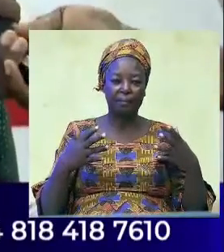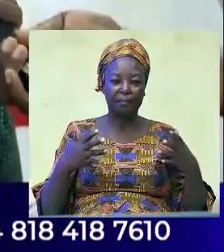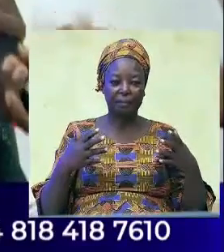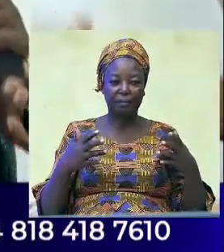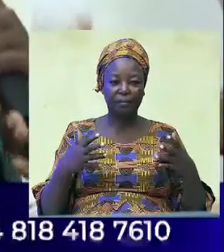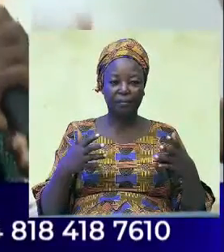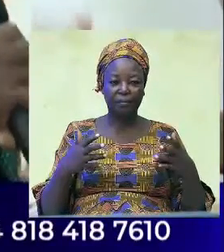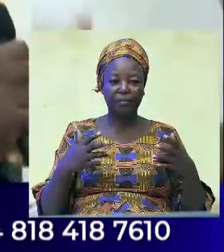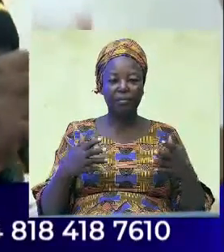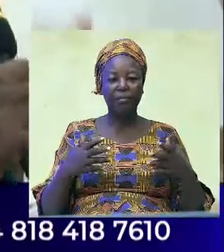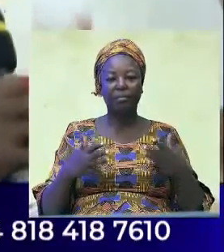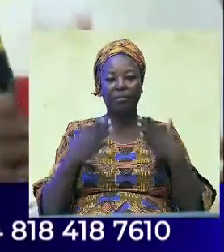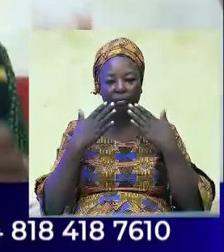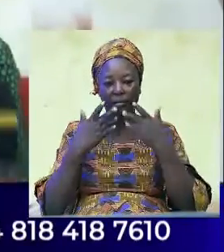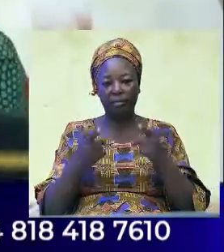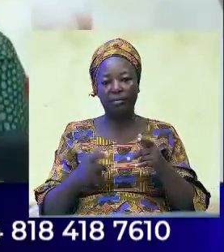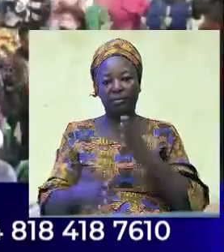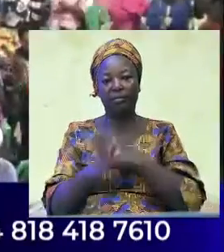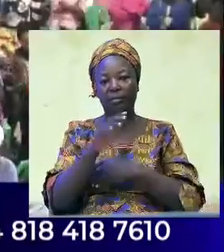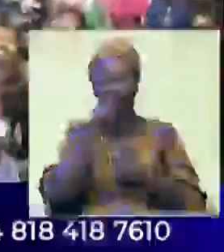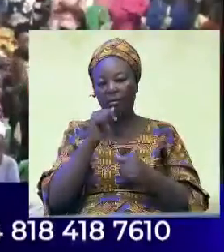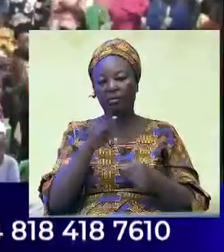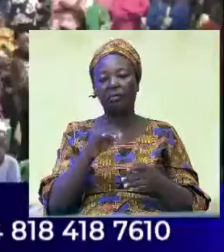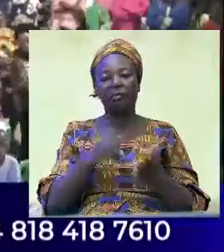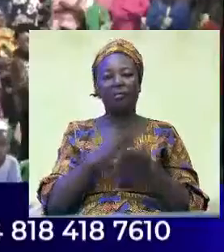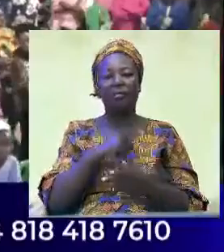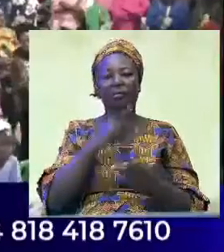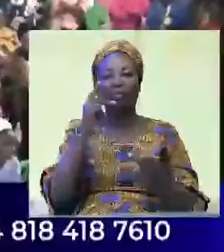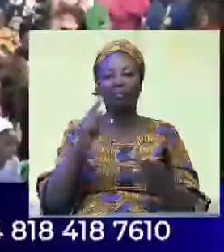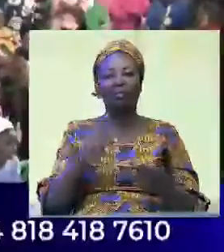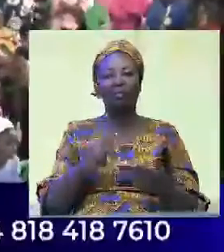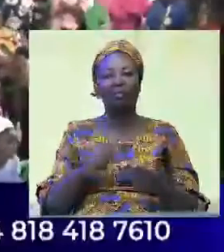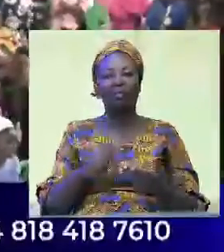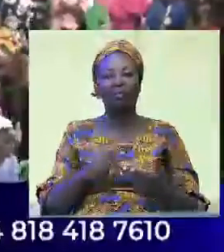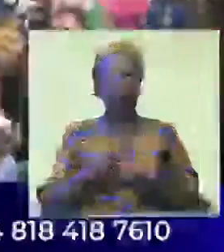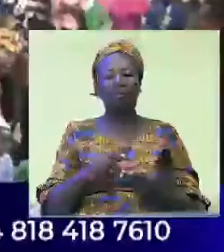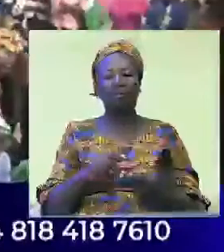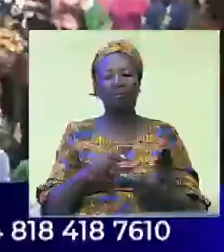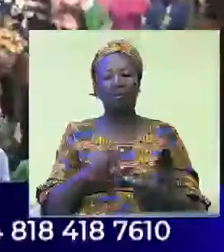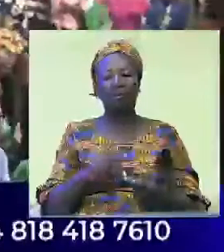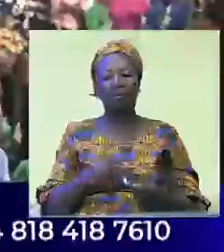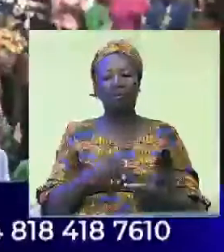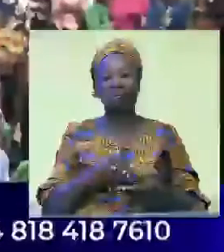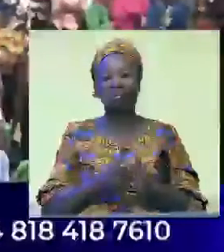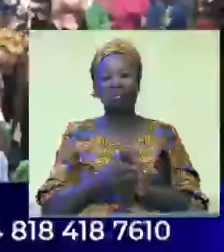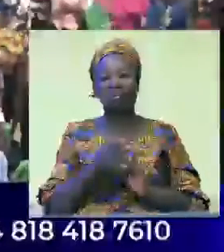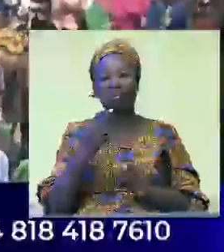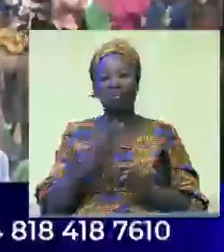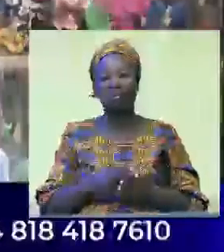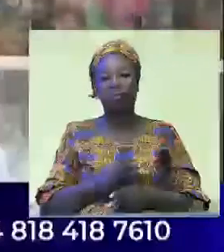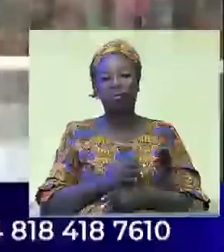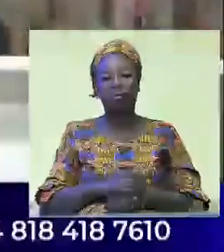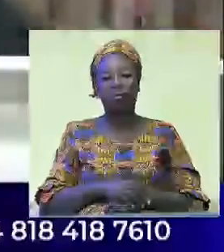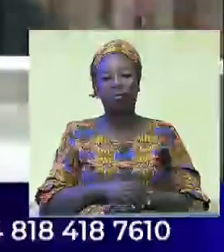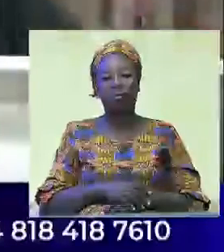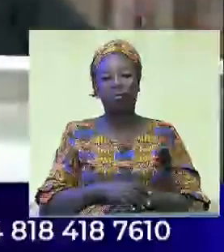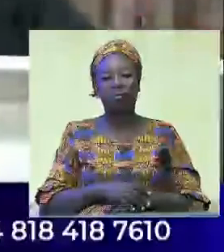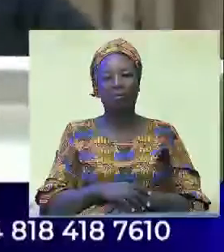Put your hand together for Jesus. Thank you. God bless you. It shall be permanent.